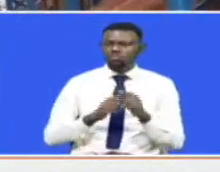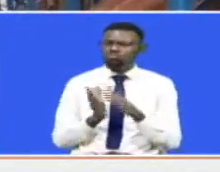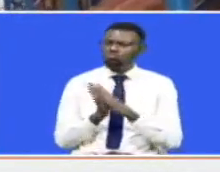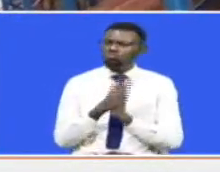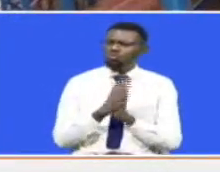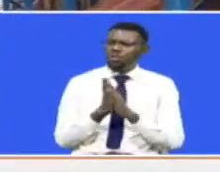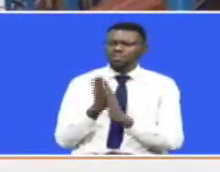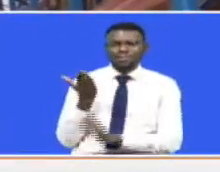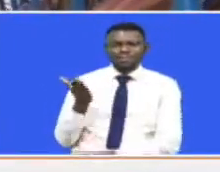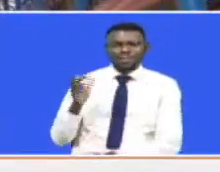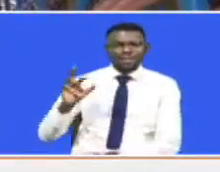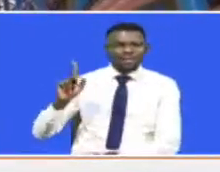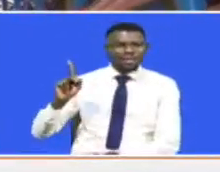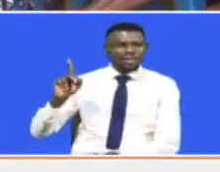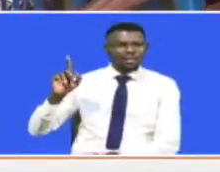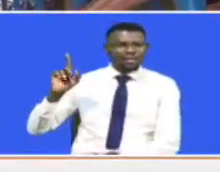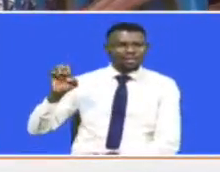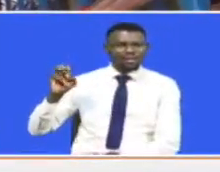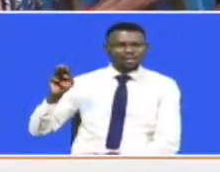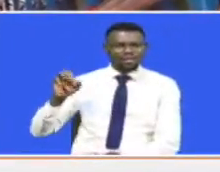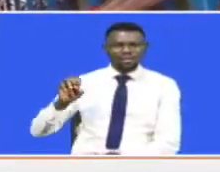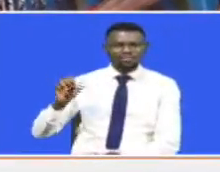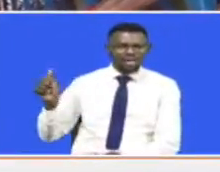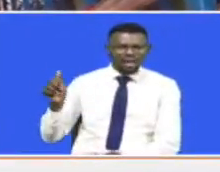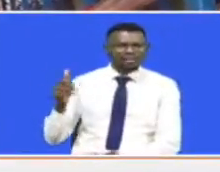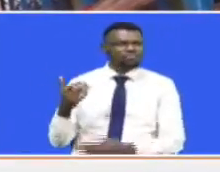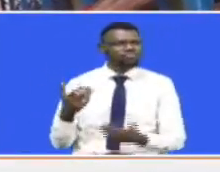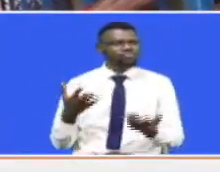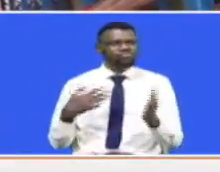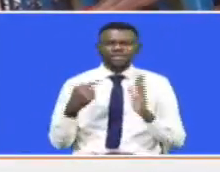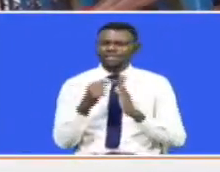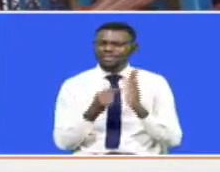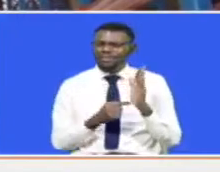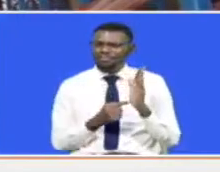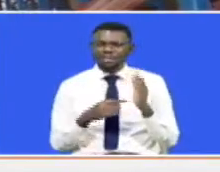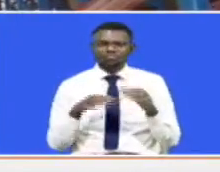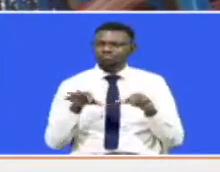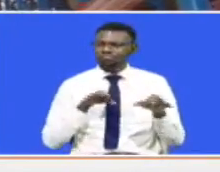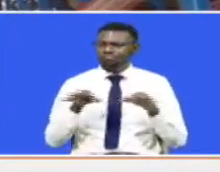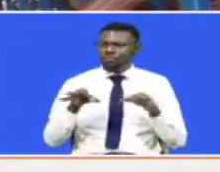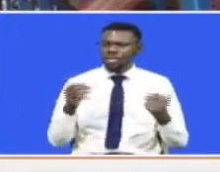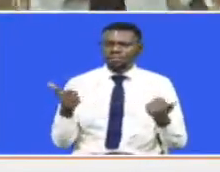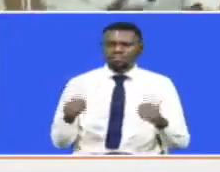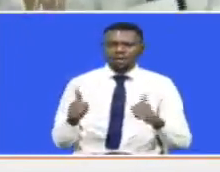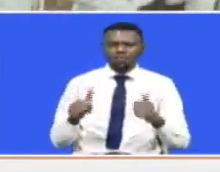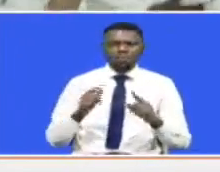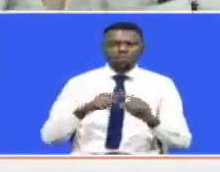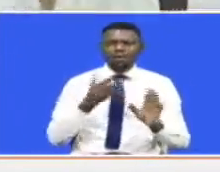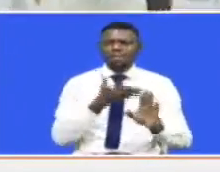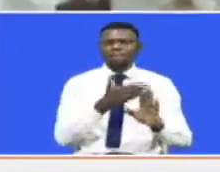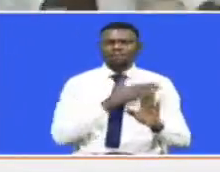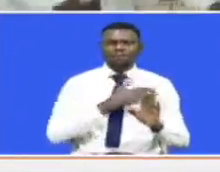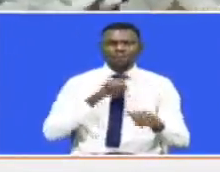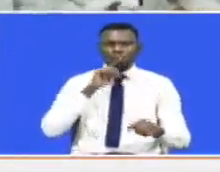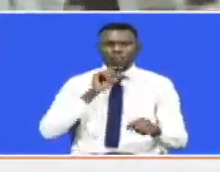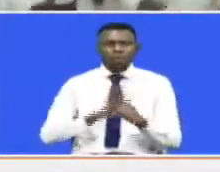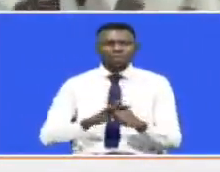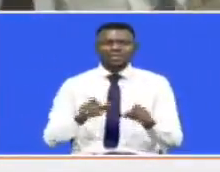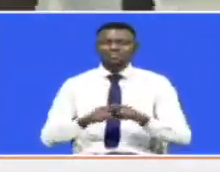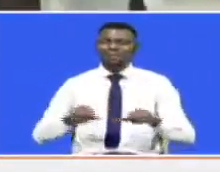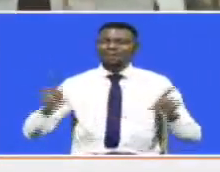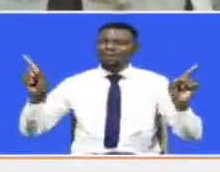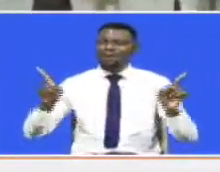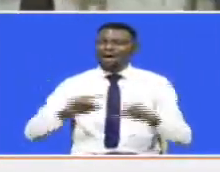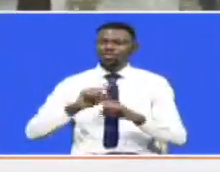story, Kemsa had not issued a statement on the allegations as it had promised to do today and also cancelled a press conference